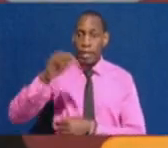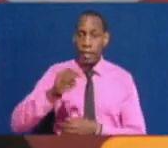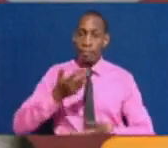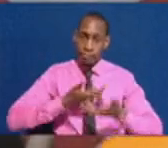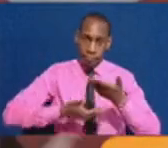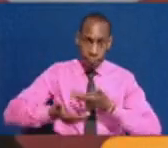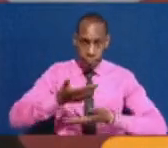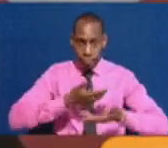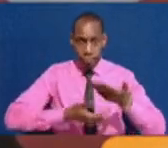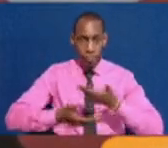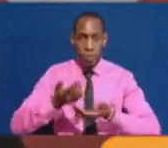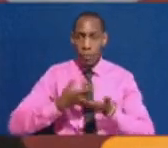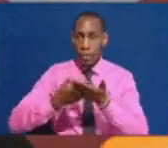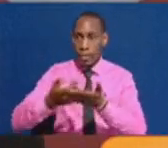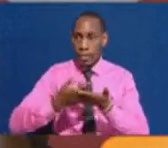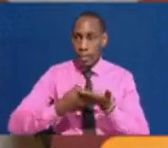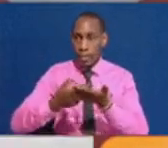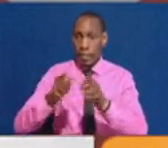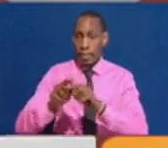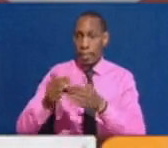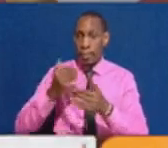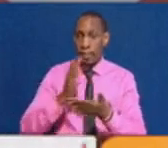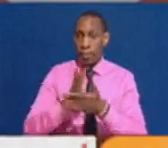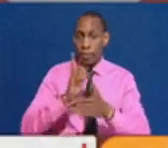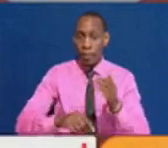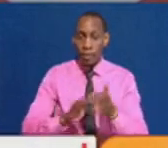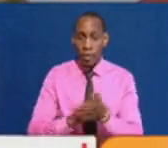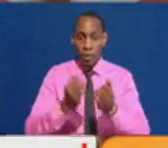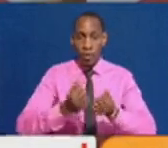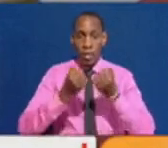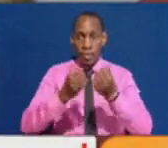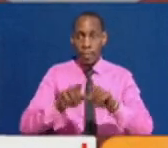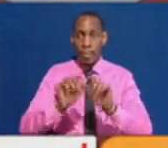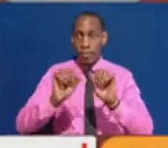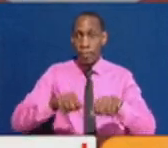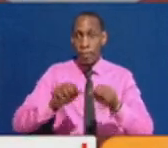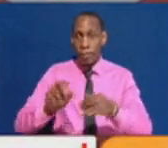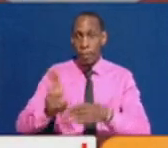engage in the four pillars we discussed earlier on to ensure that you have the stability to be able to